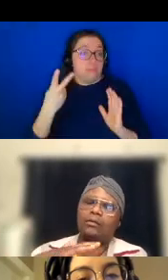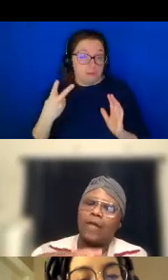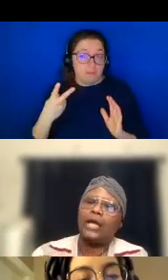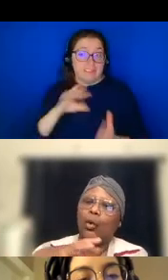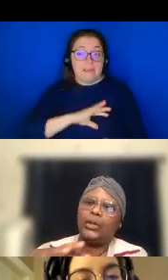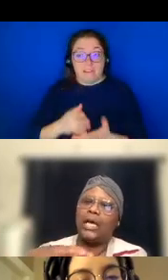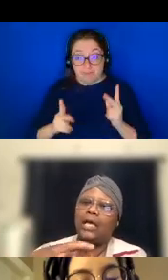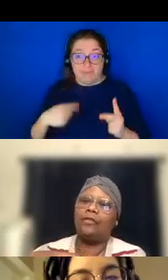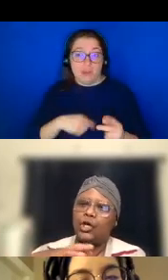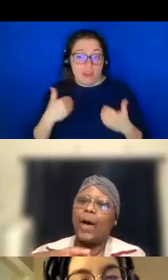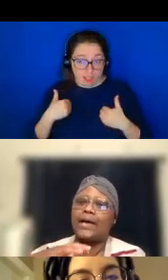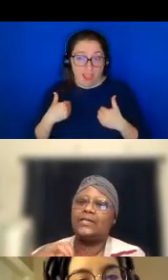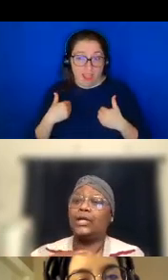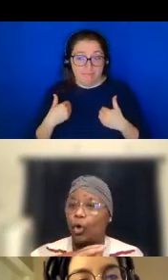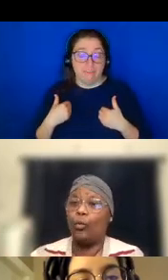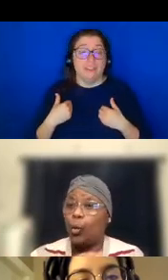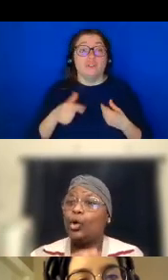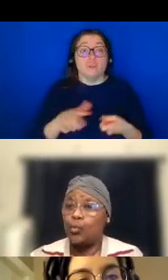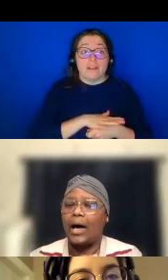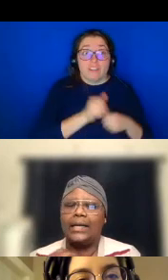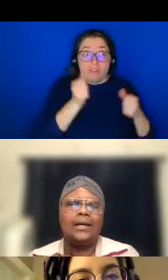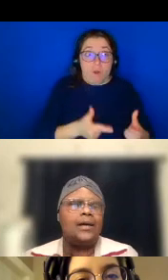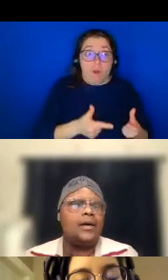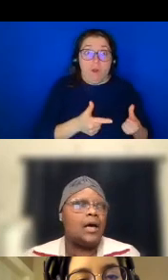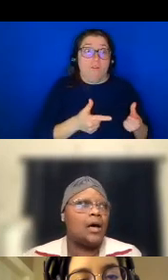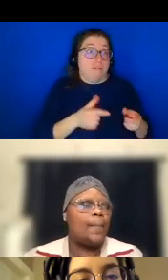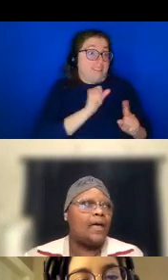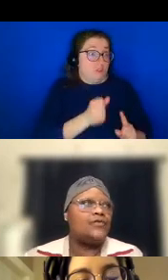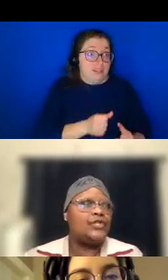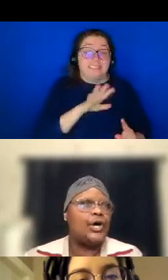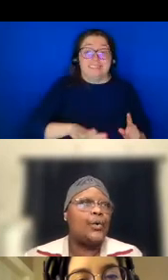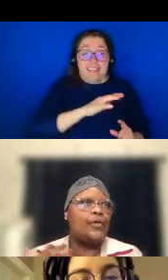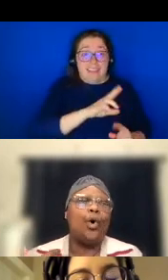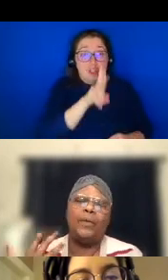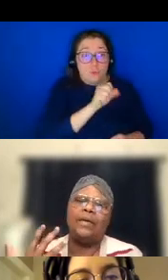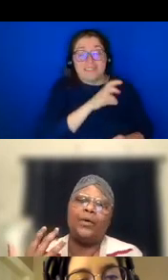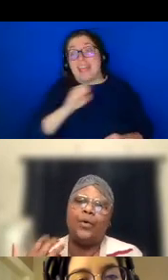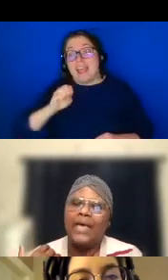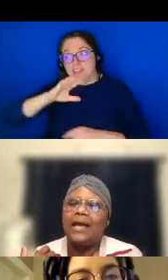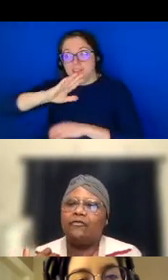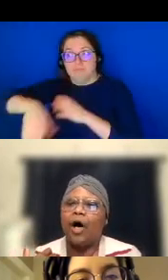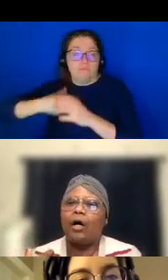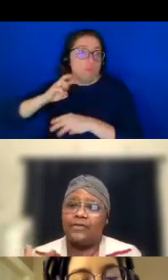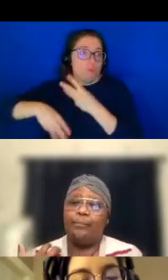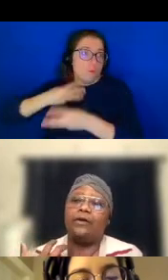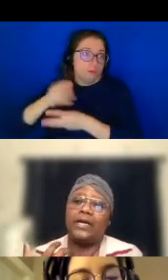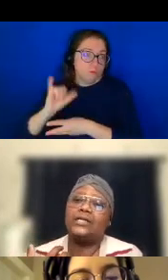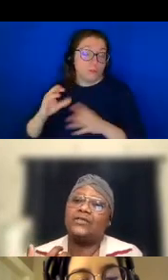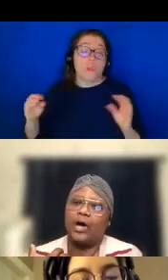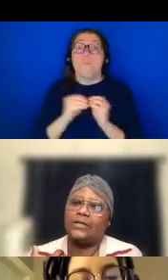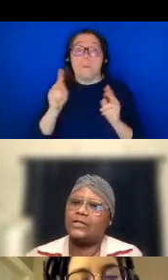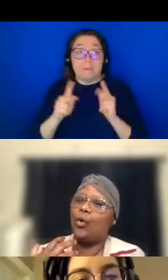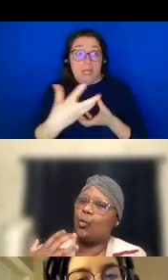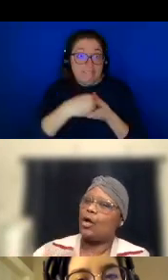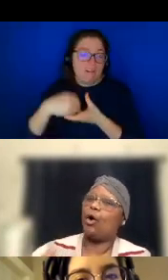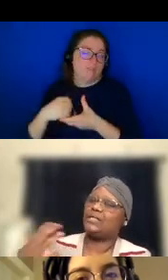in not only in the US, but worldwide. And so the more people who get involved, the better it is for